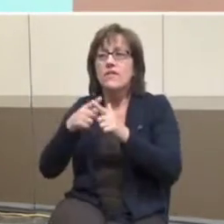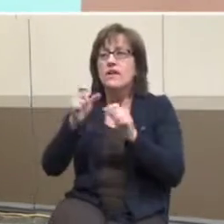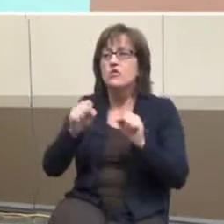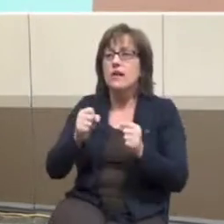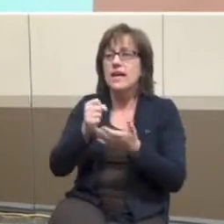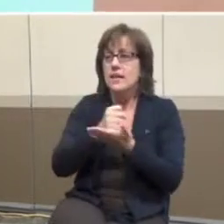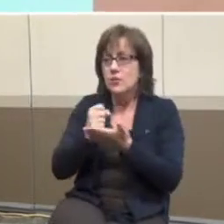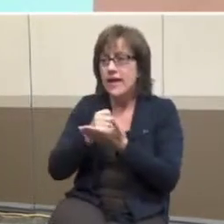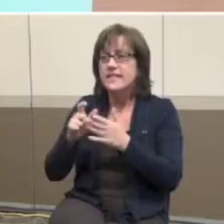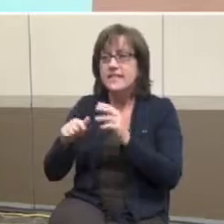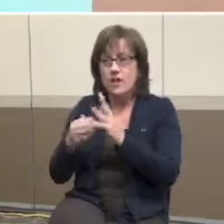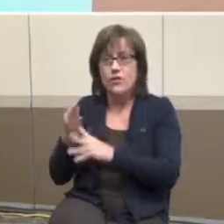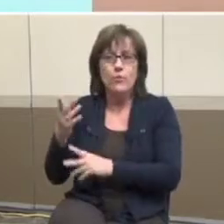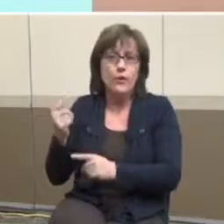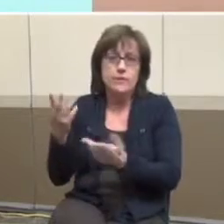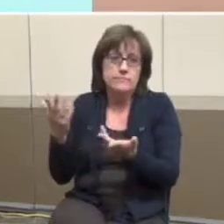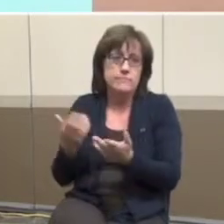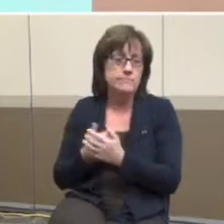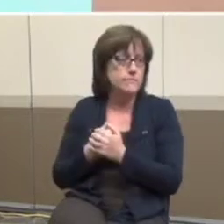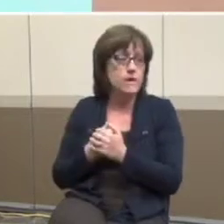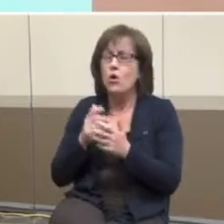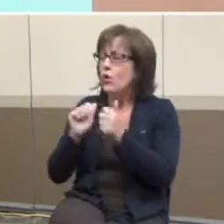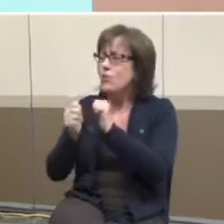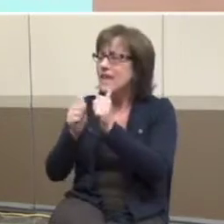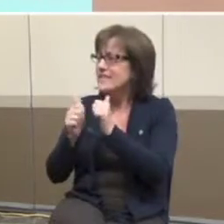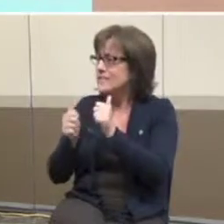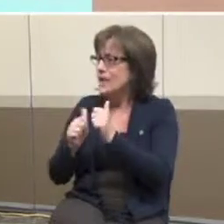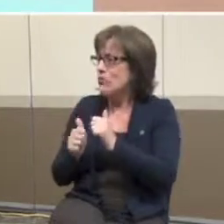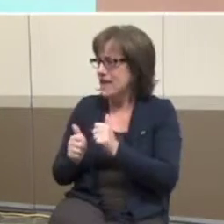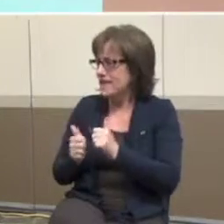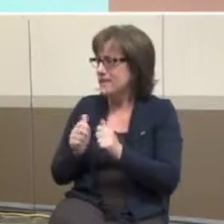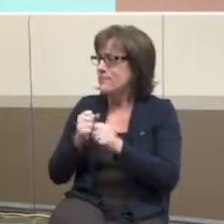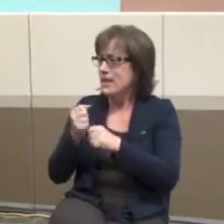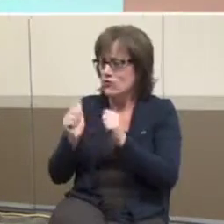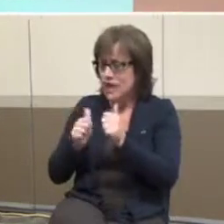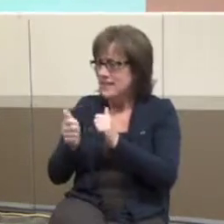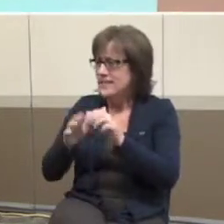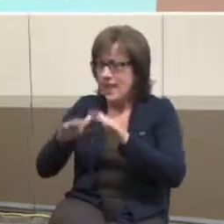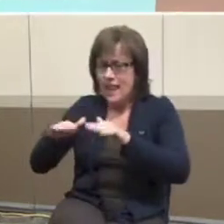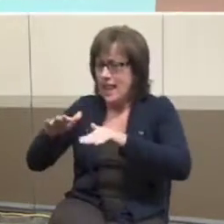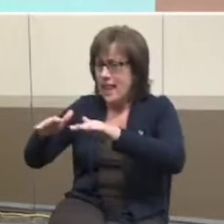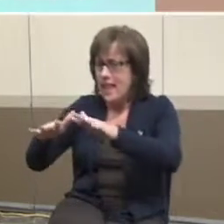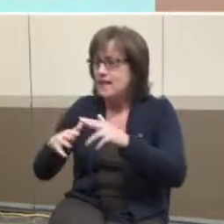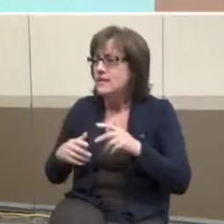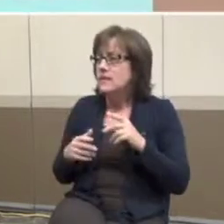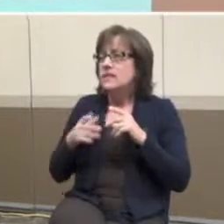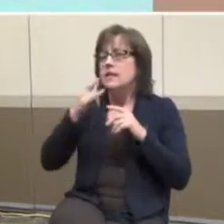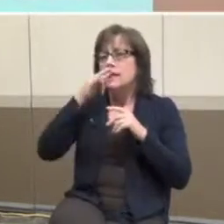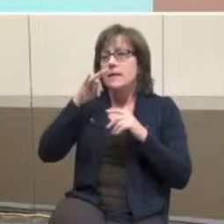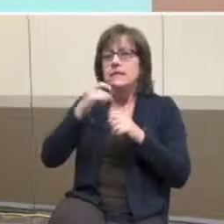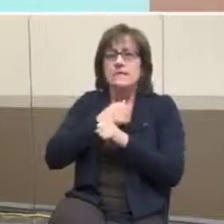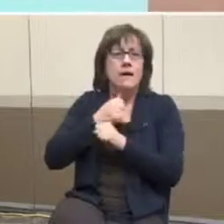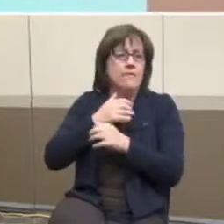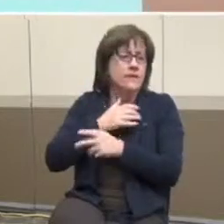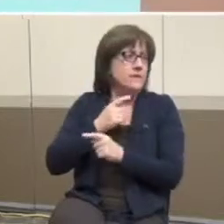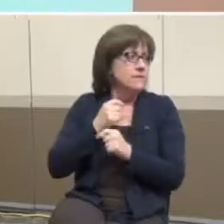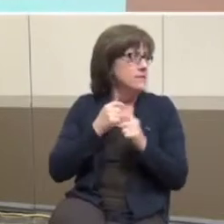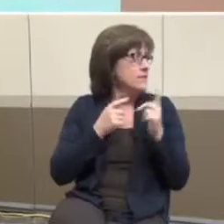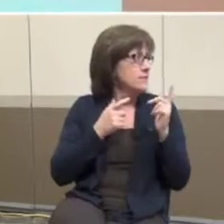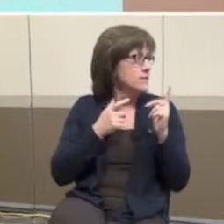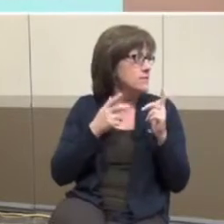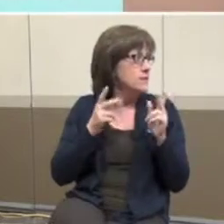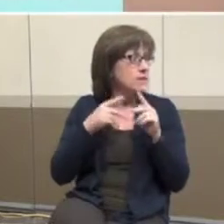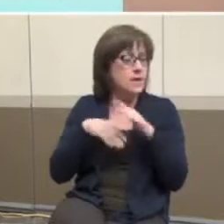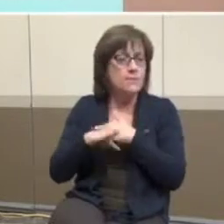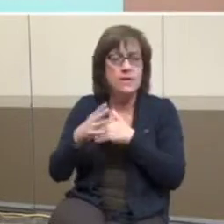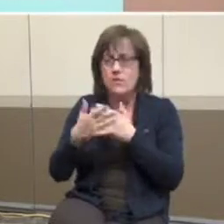through it. The kids love it. The better news is the kids do love it. They asked, like when people would come into the room, I'd